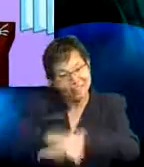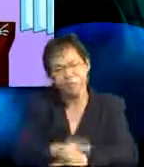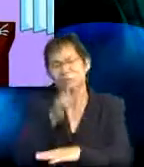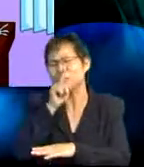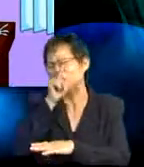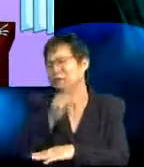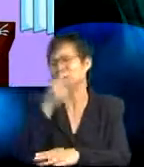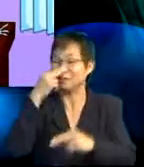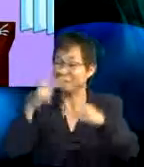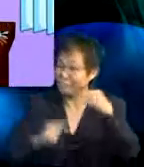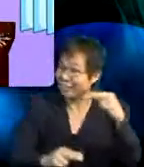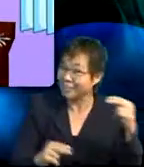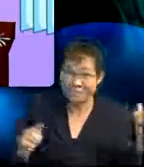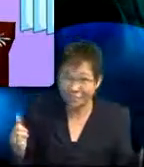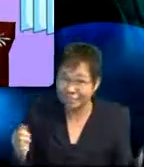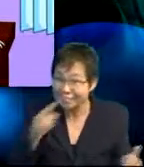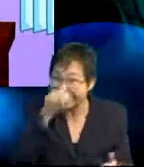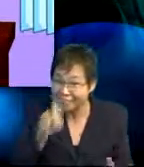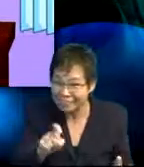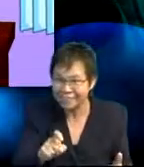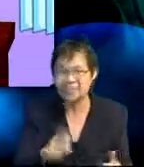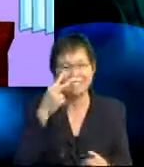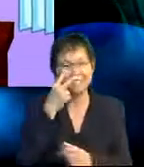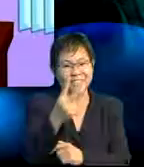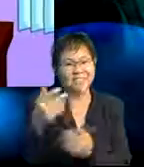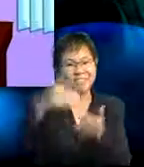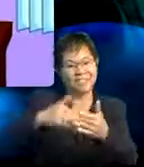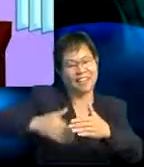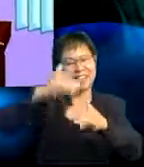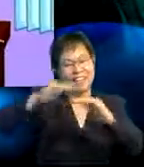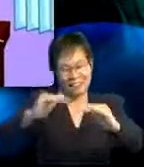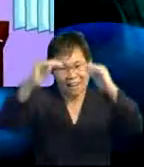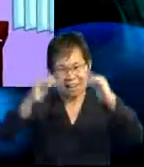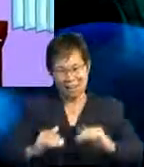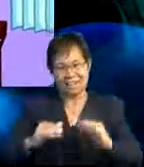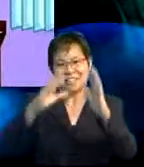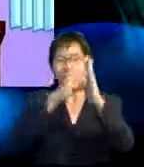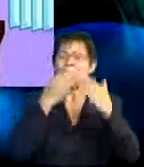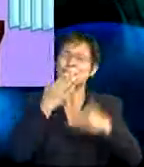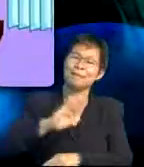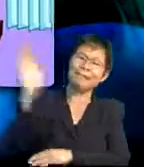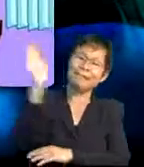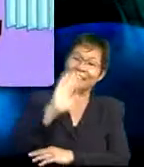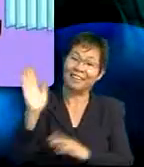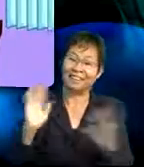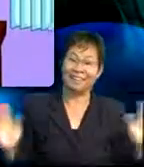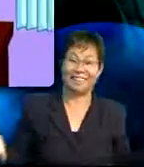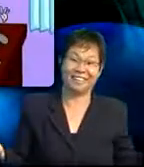English sure is fun, isn't it? See you in the next episode. Bye!